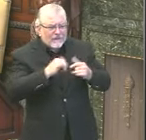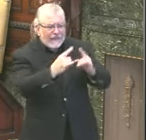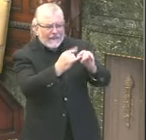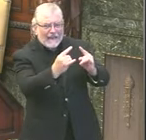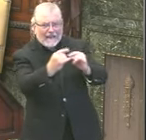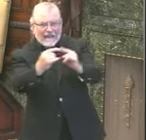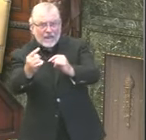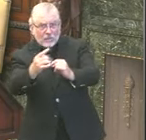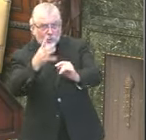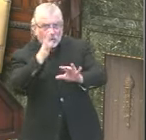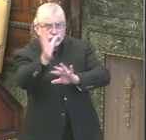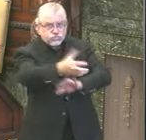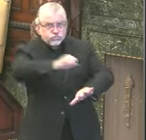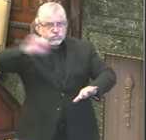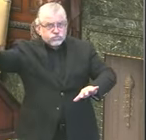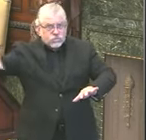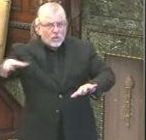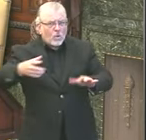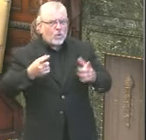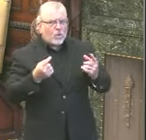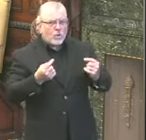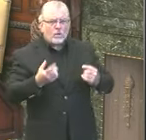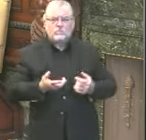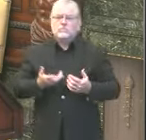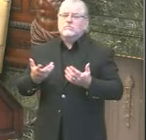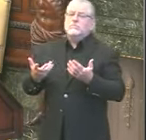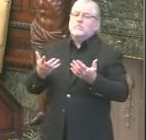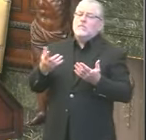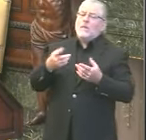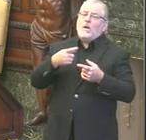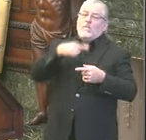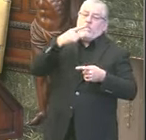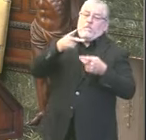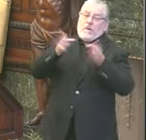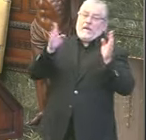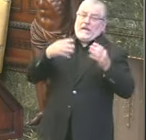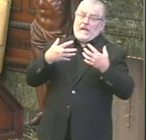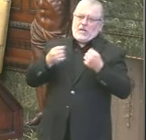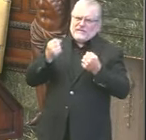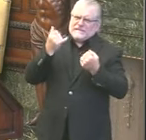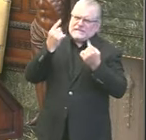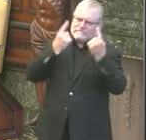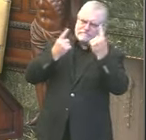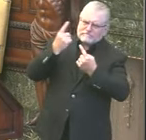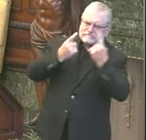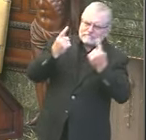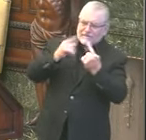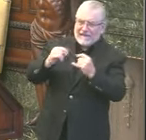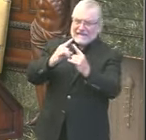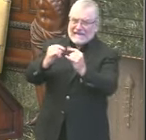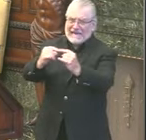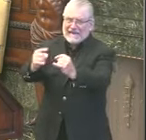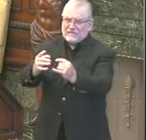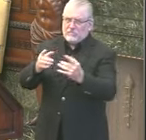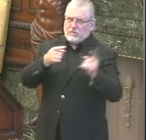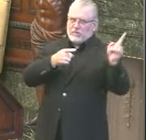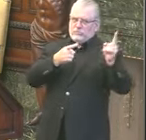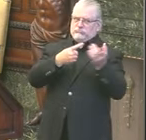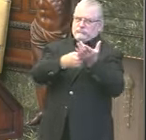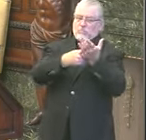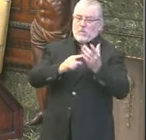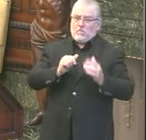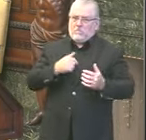Public health is a consideration, but as far as breaking up a camp, I'm going to have to defer that question to other people. Mr. Mayor, do you have a comment? I